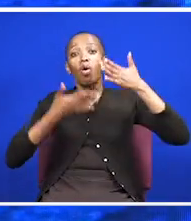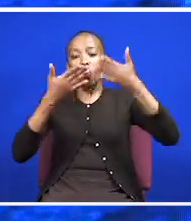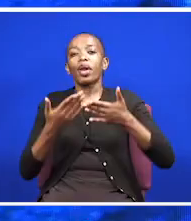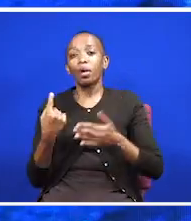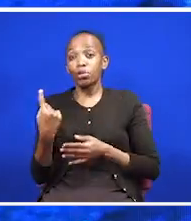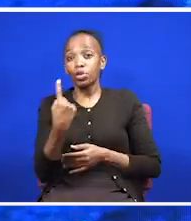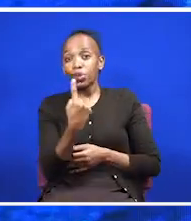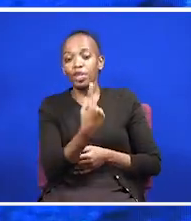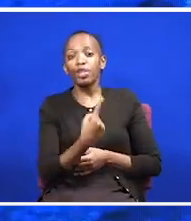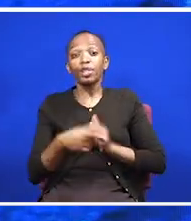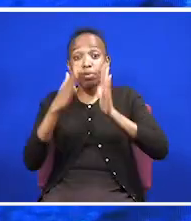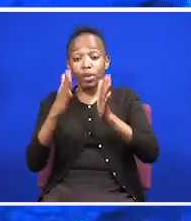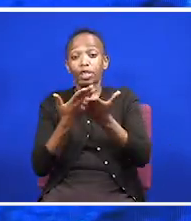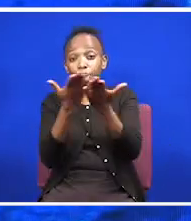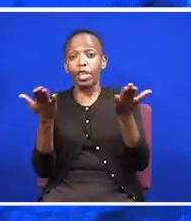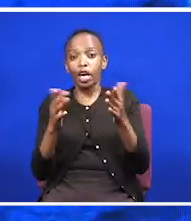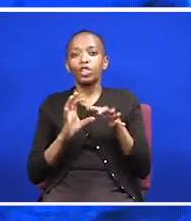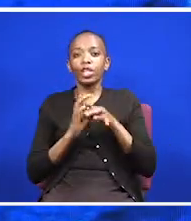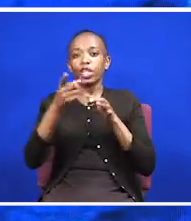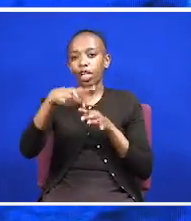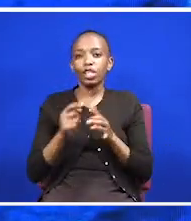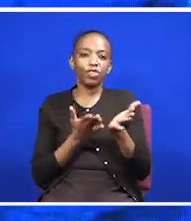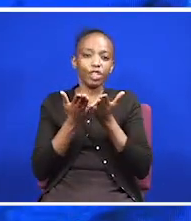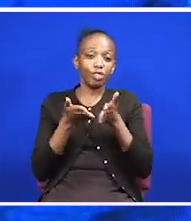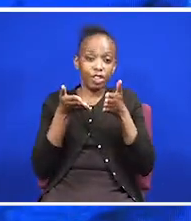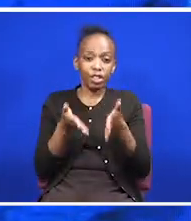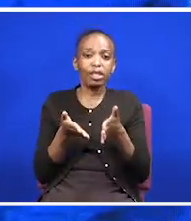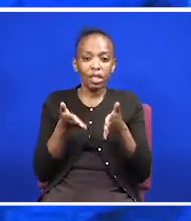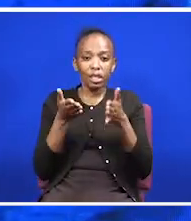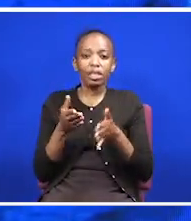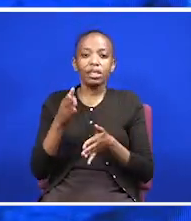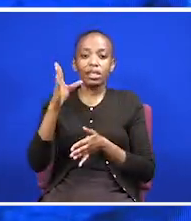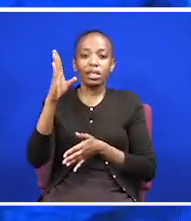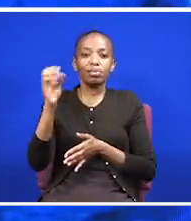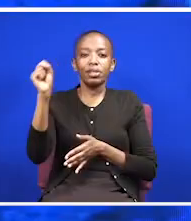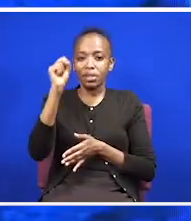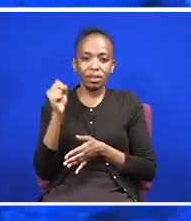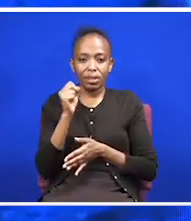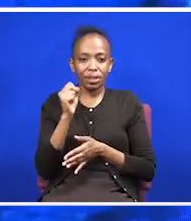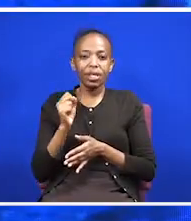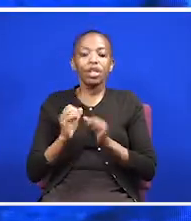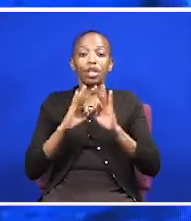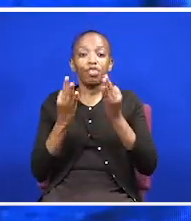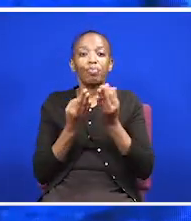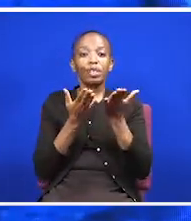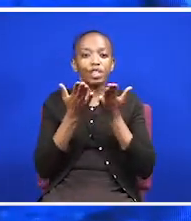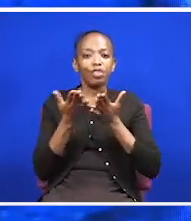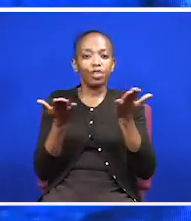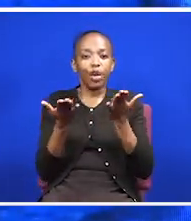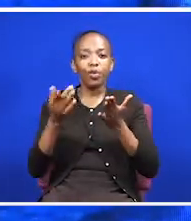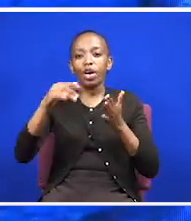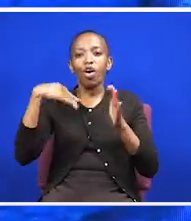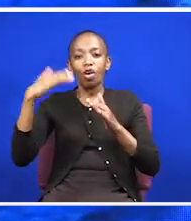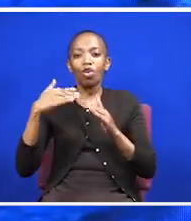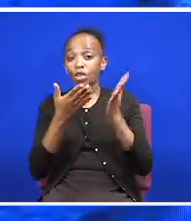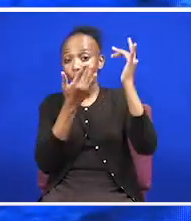Welcome to each and every one of you joining us for our service today. This is CTM Broadcast Service, the family service where we